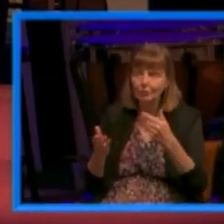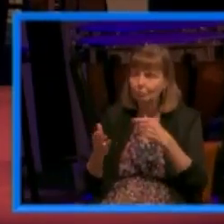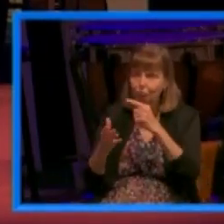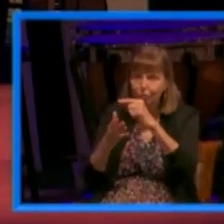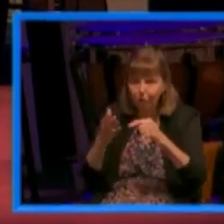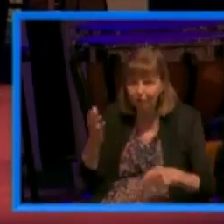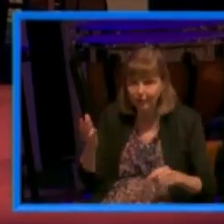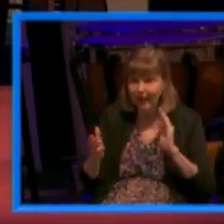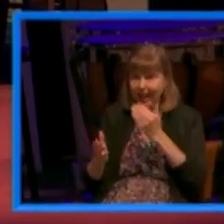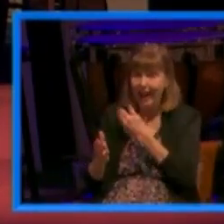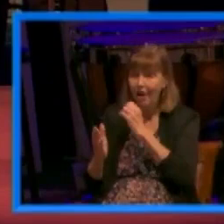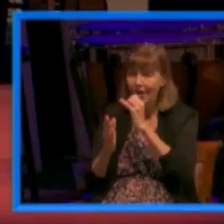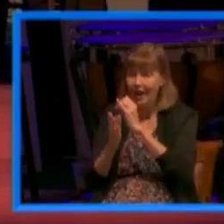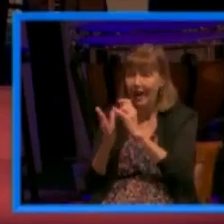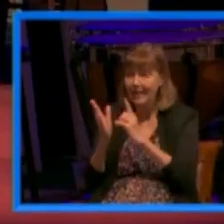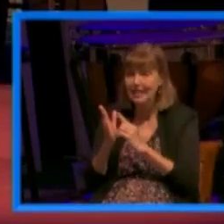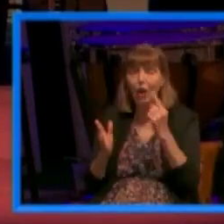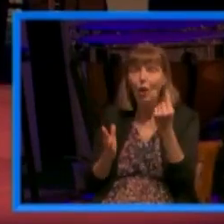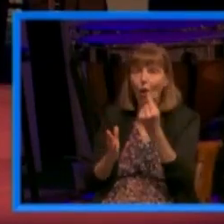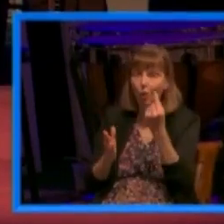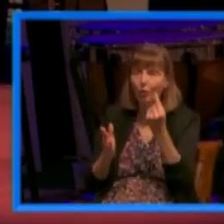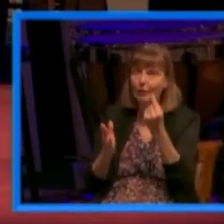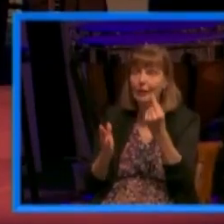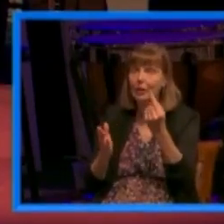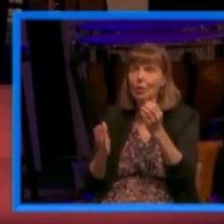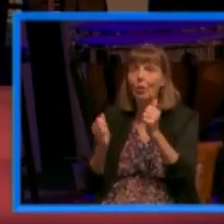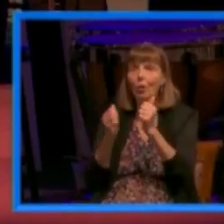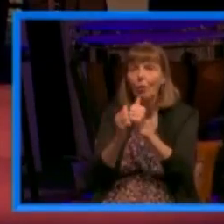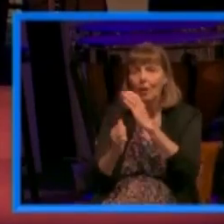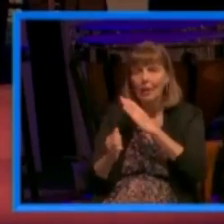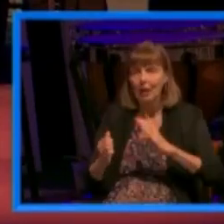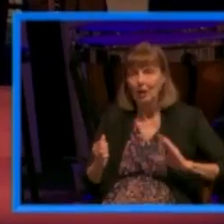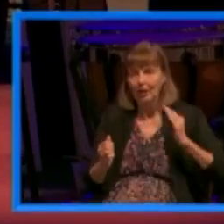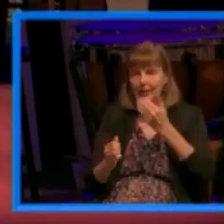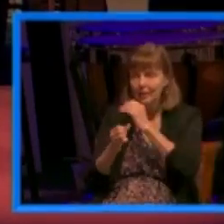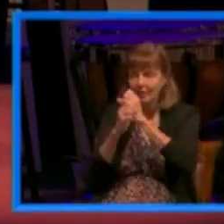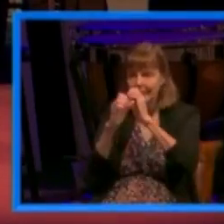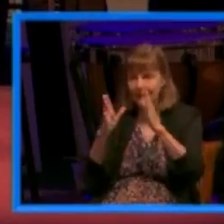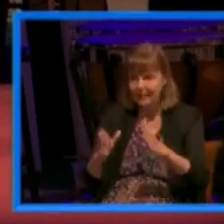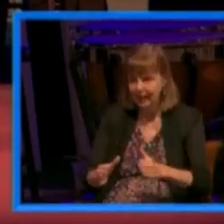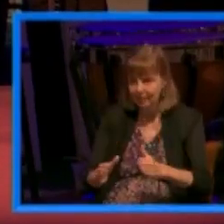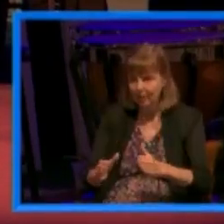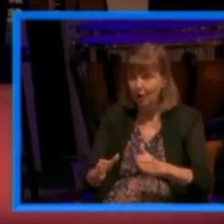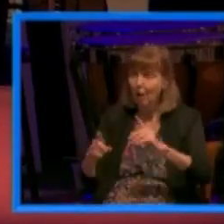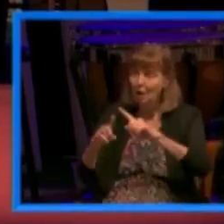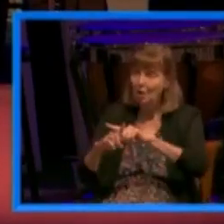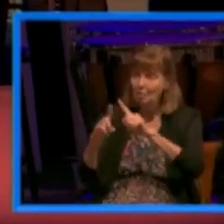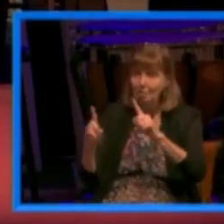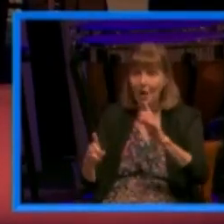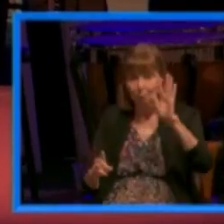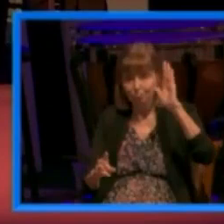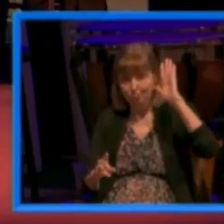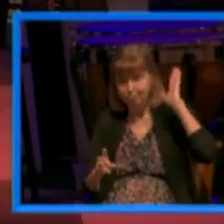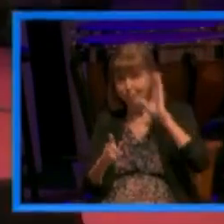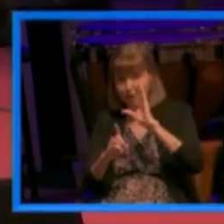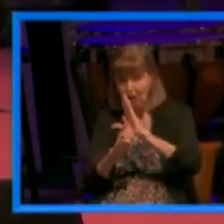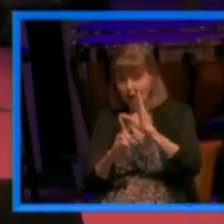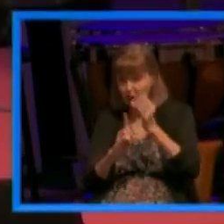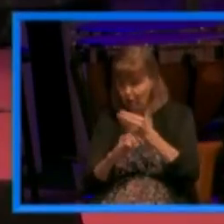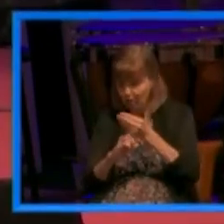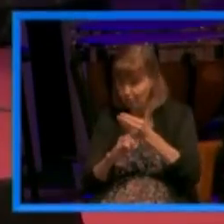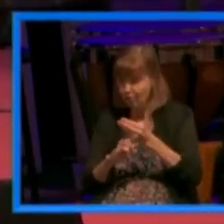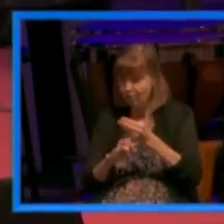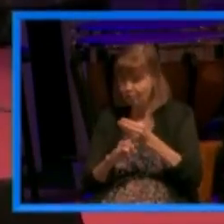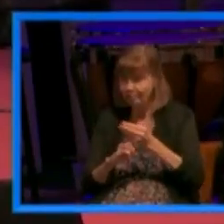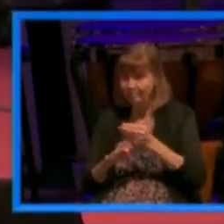Savior. That all our hope is in him. But in this culture, there is this place of childbearing that raises to